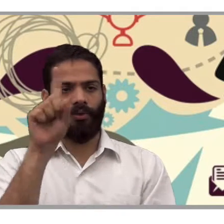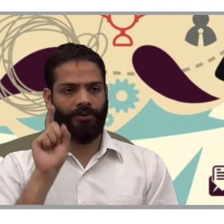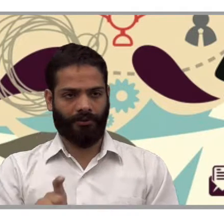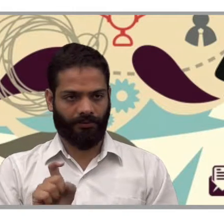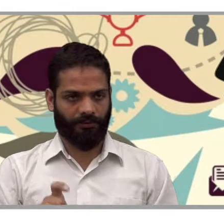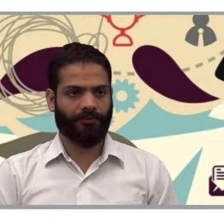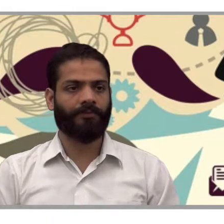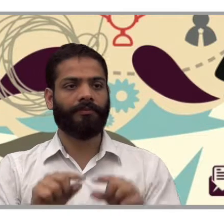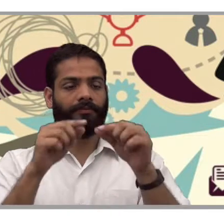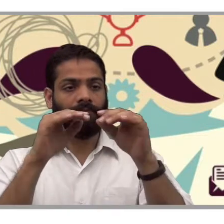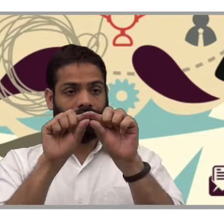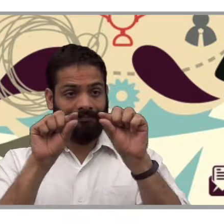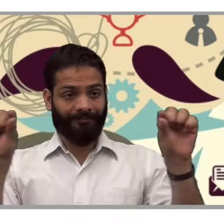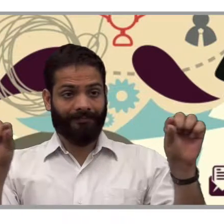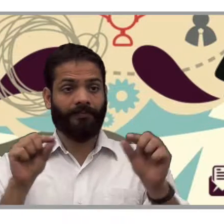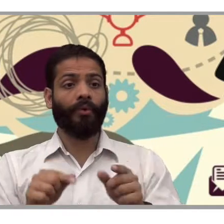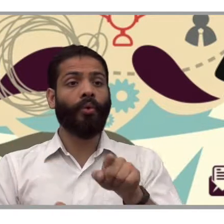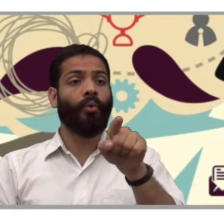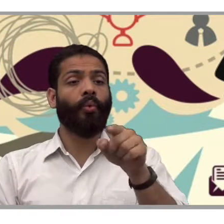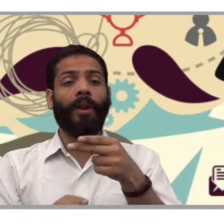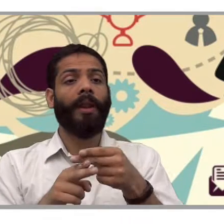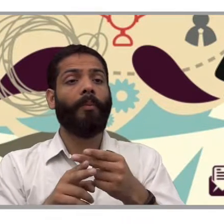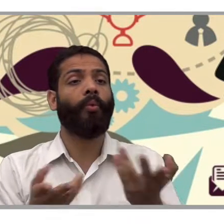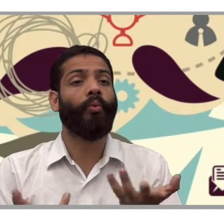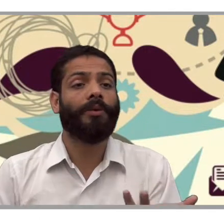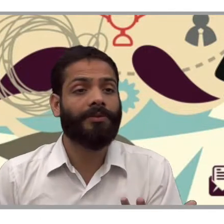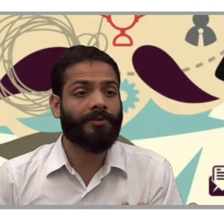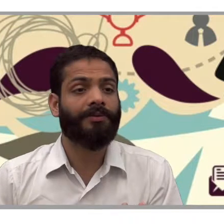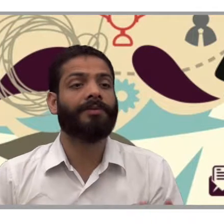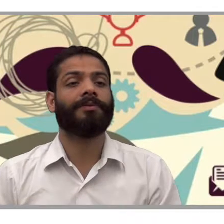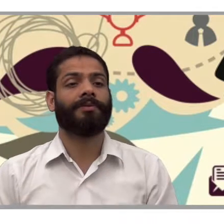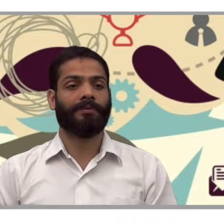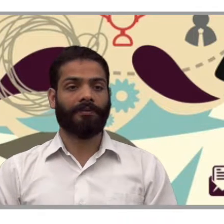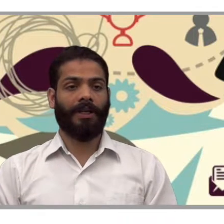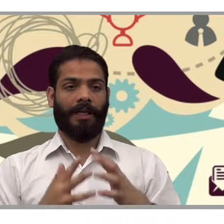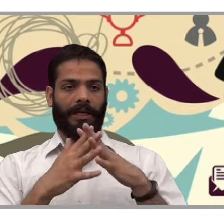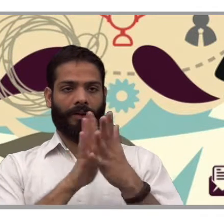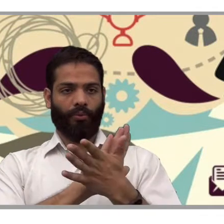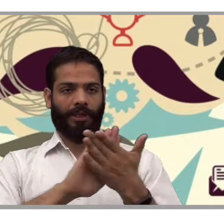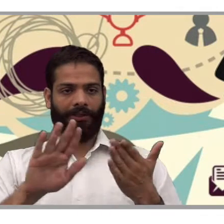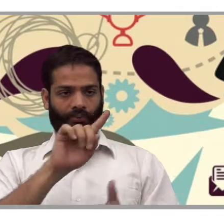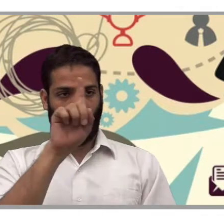would be a non-manual marker to mark yes-no question.